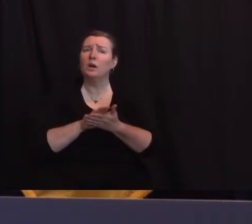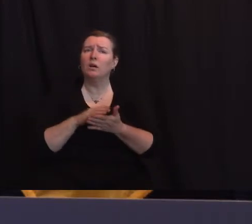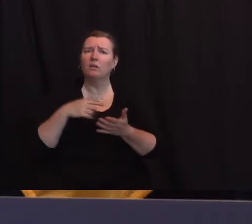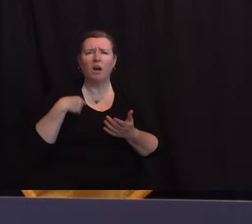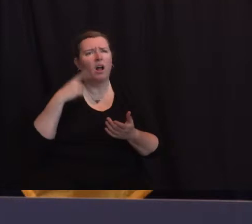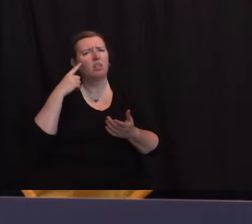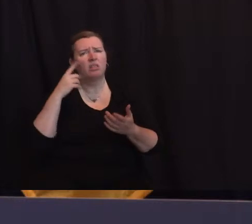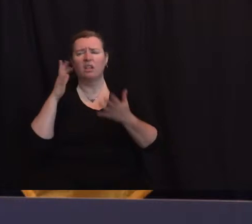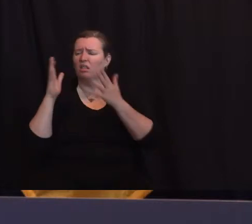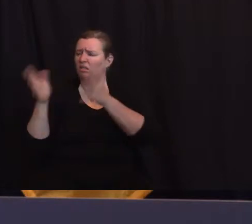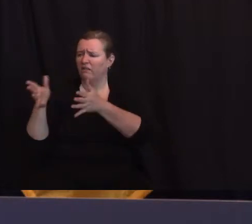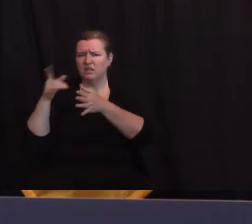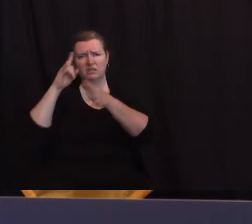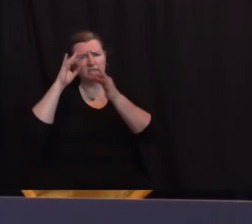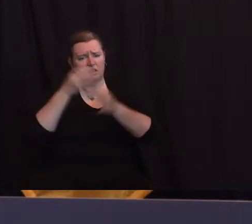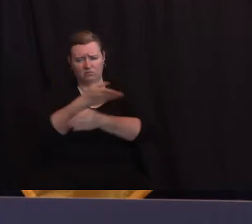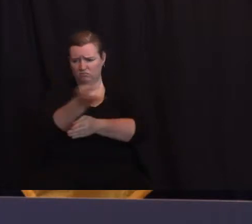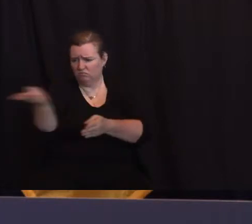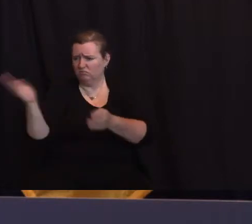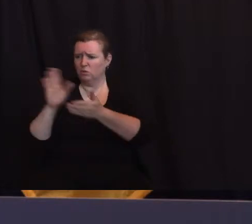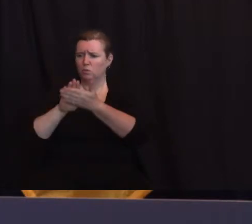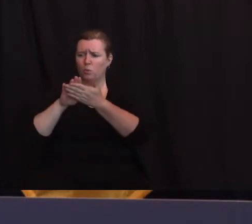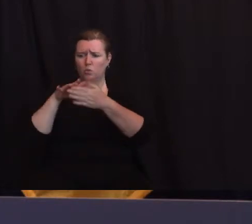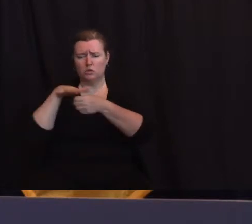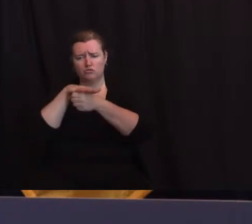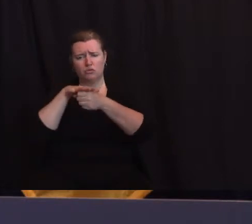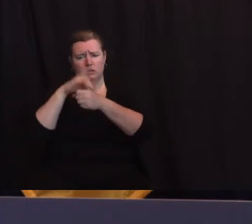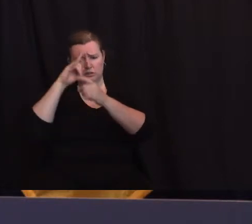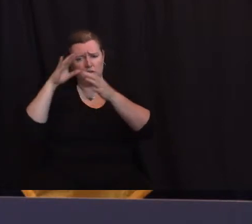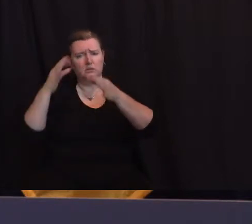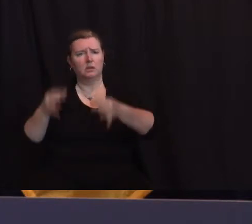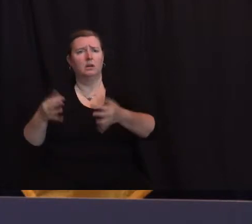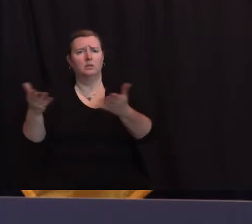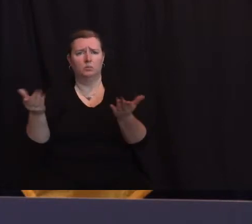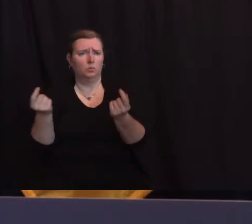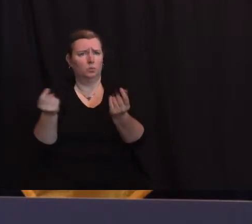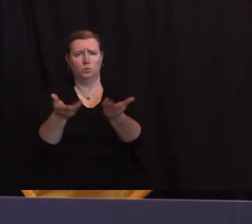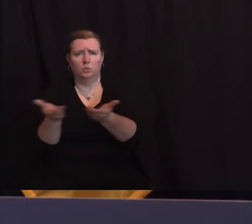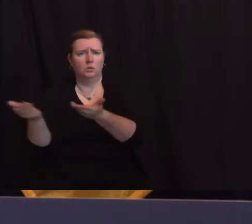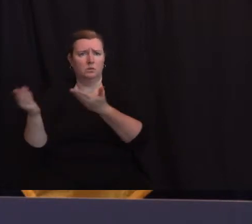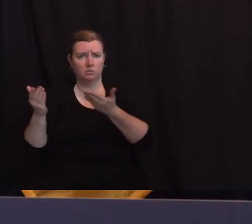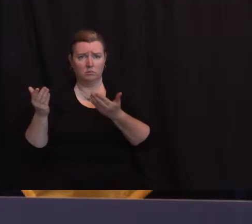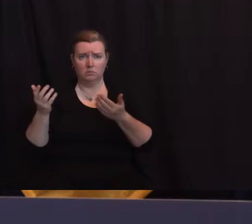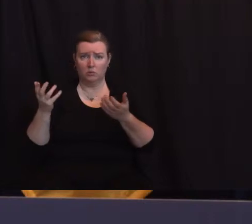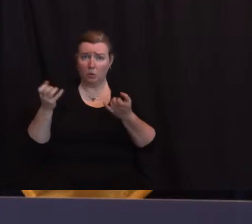district. But what we're not saying is that you could take your masks off forever and